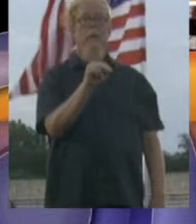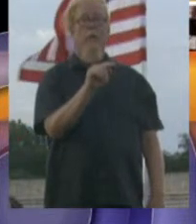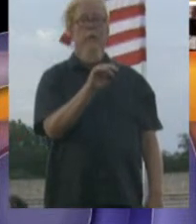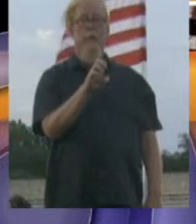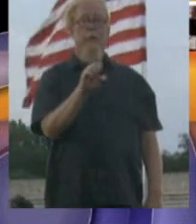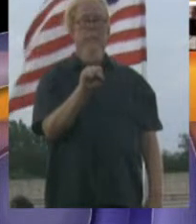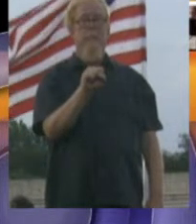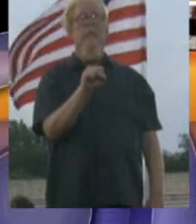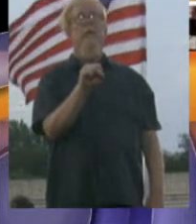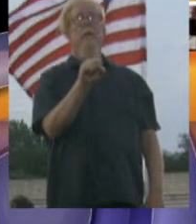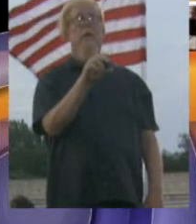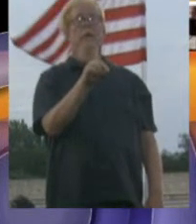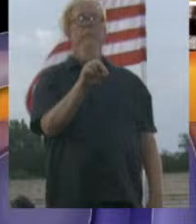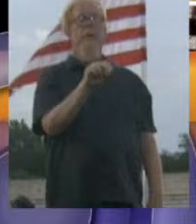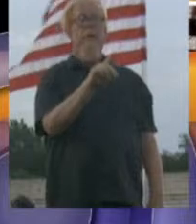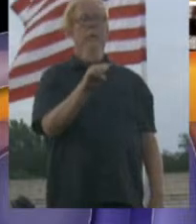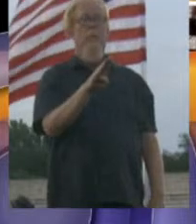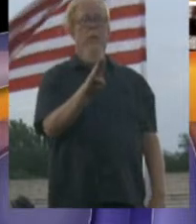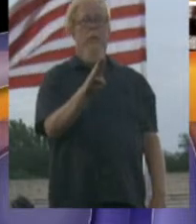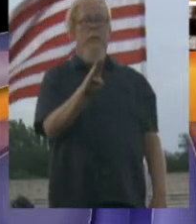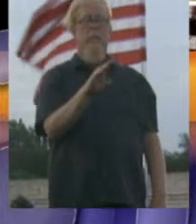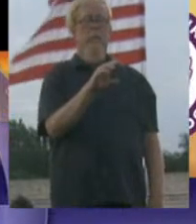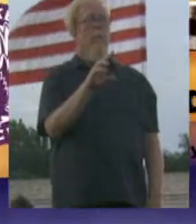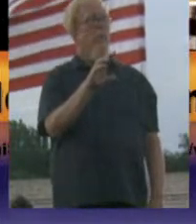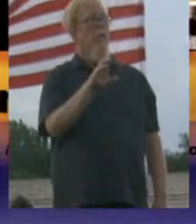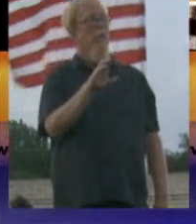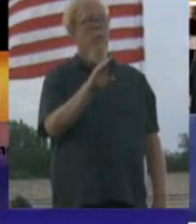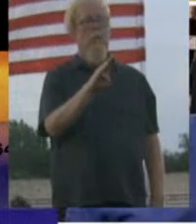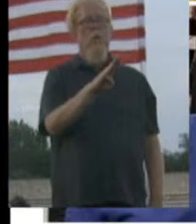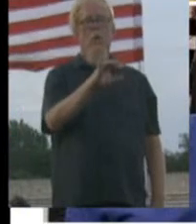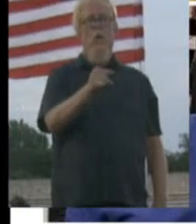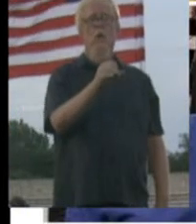Bravo, Jose Manuel Flores Jr.,